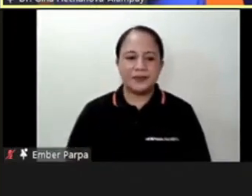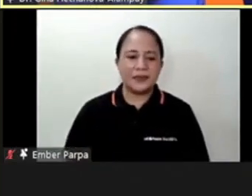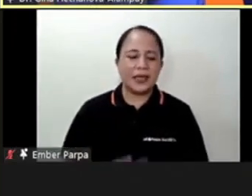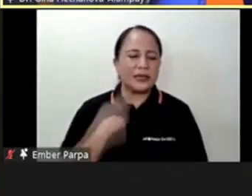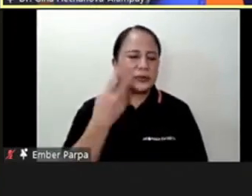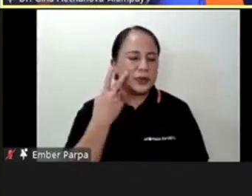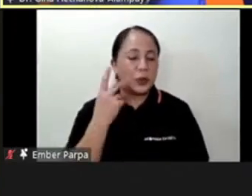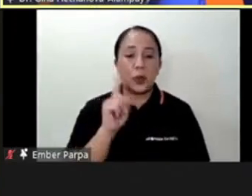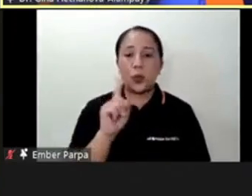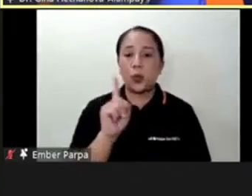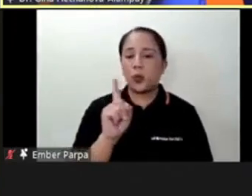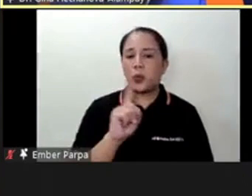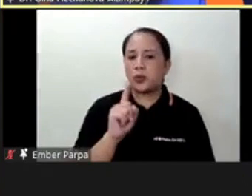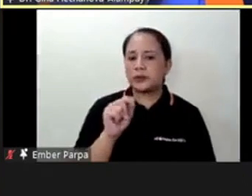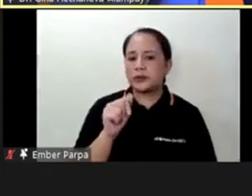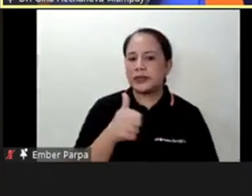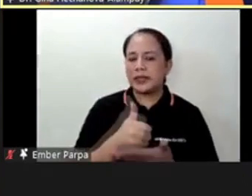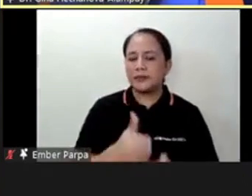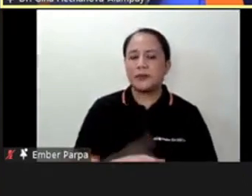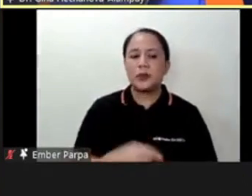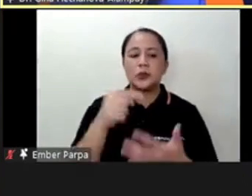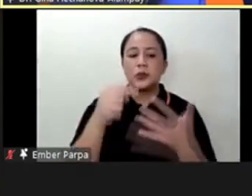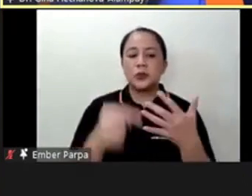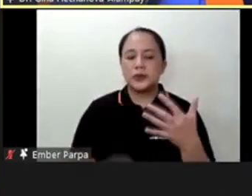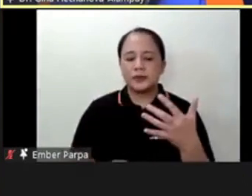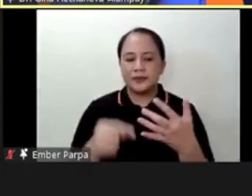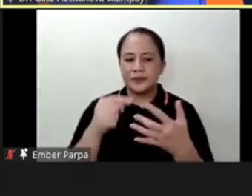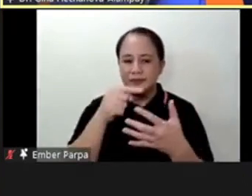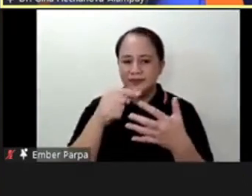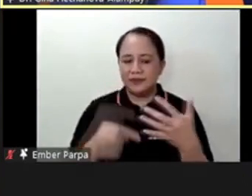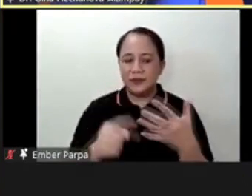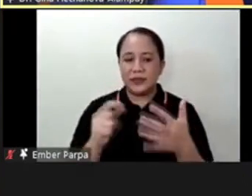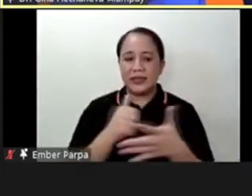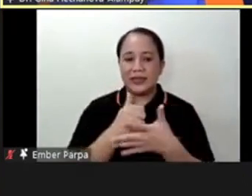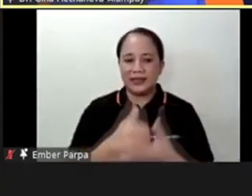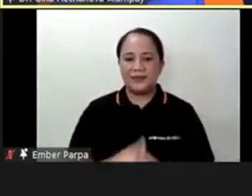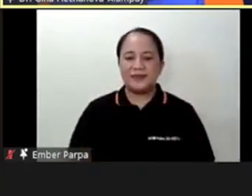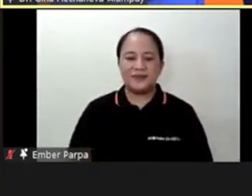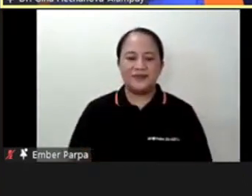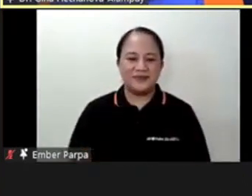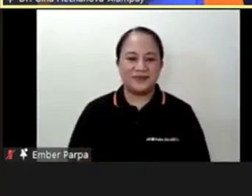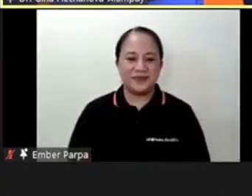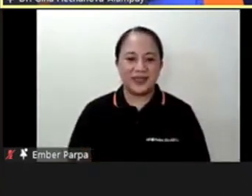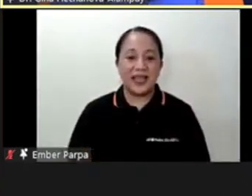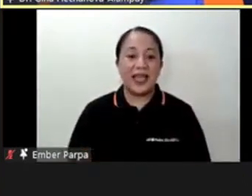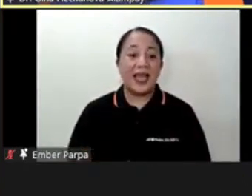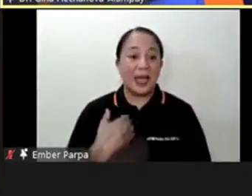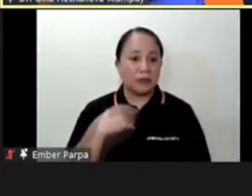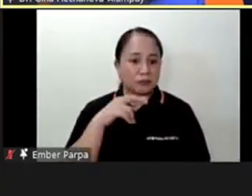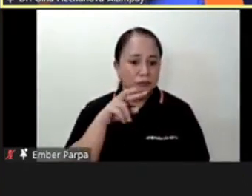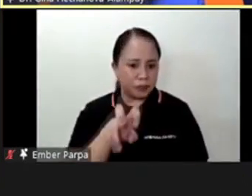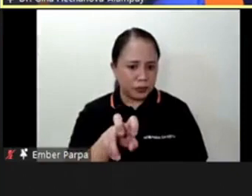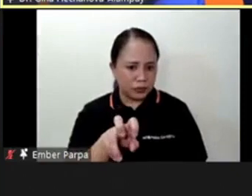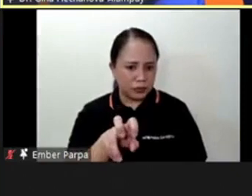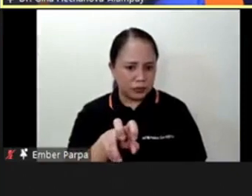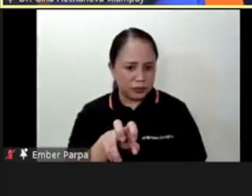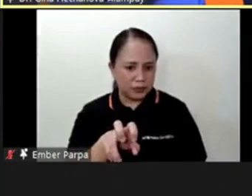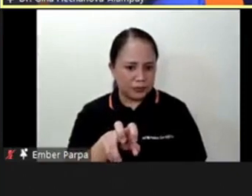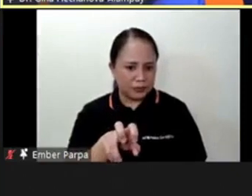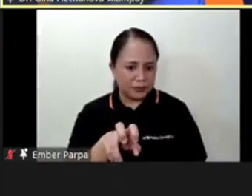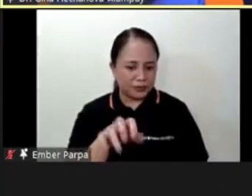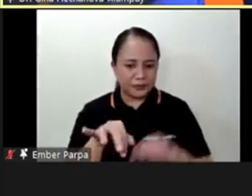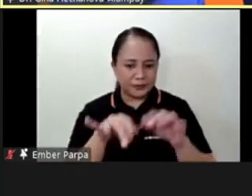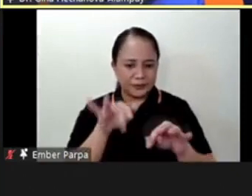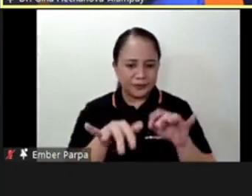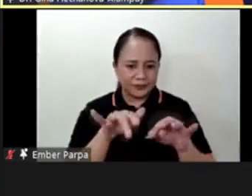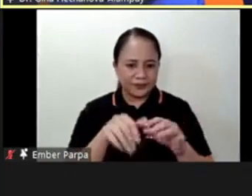which might be helpful. So, alin dito yung nakatulong sa inyo? Yan. So, meron na ako nakikita sa chat box,